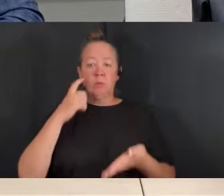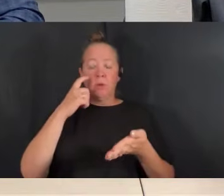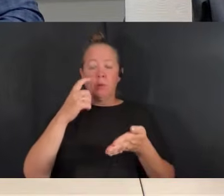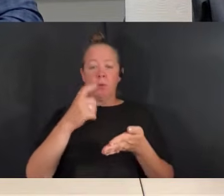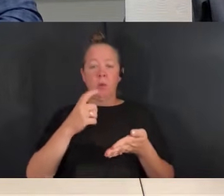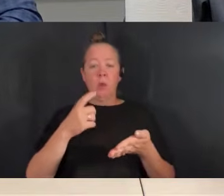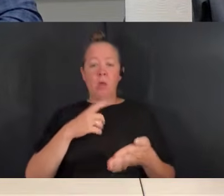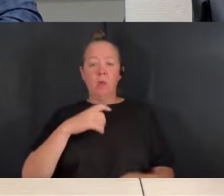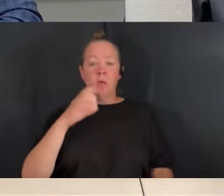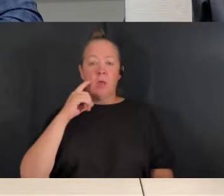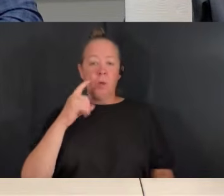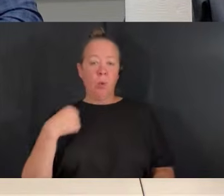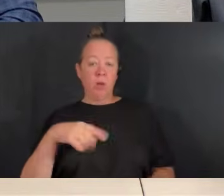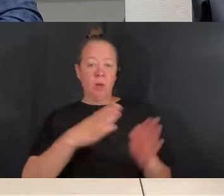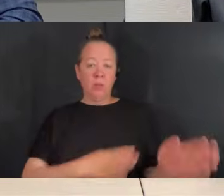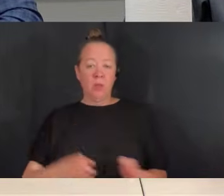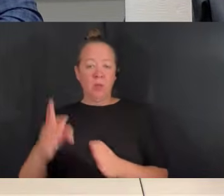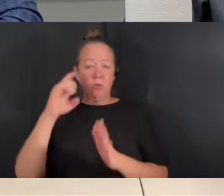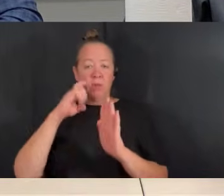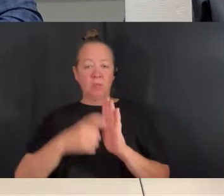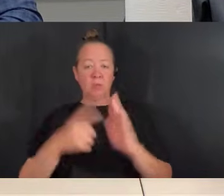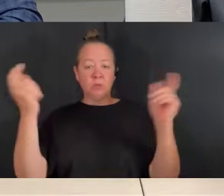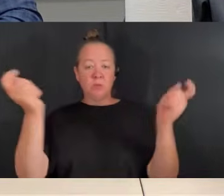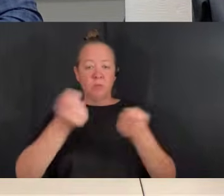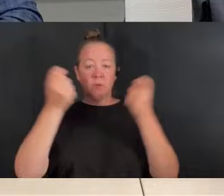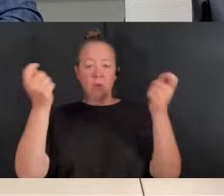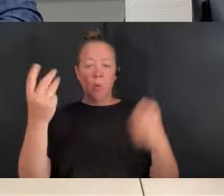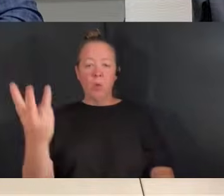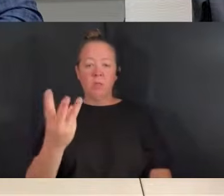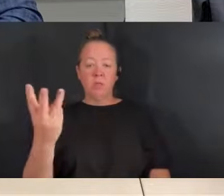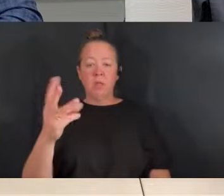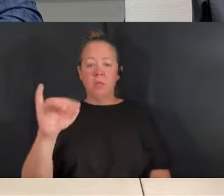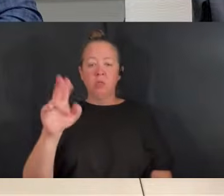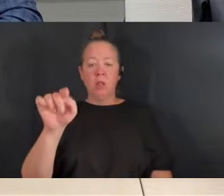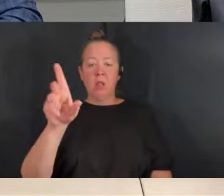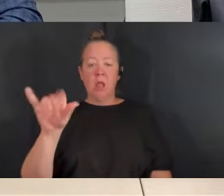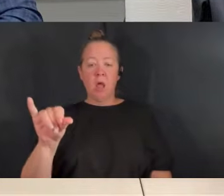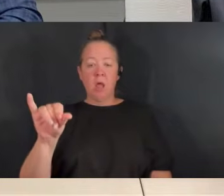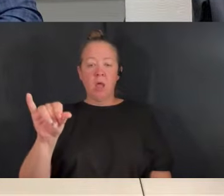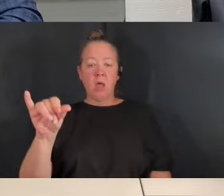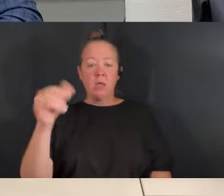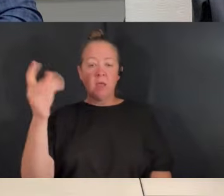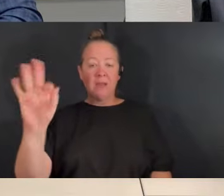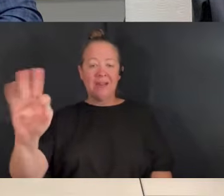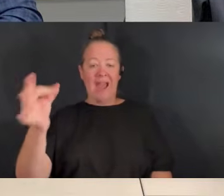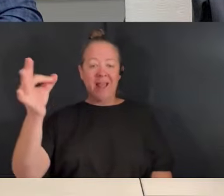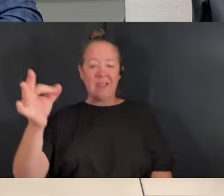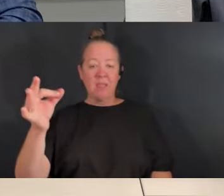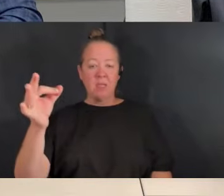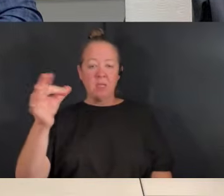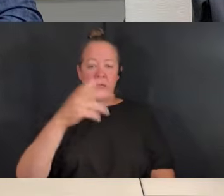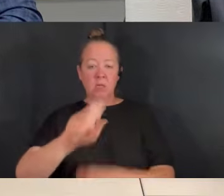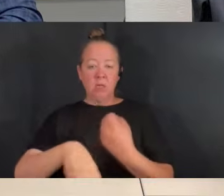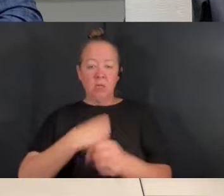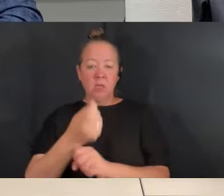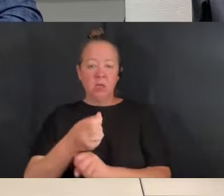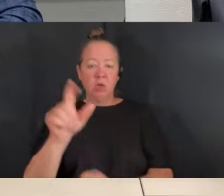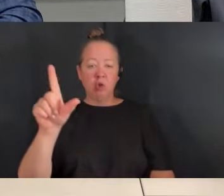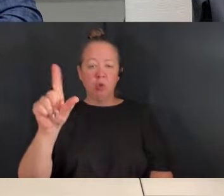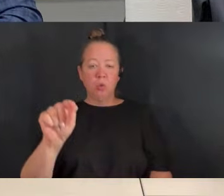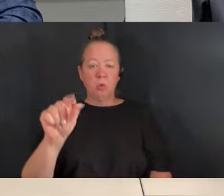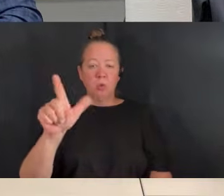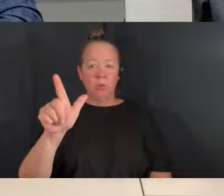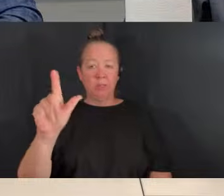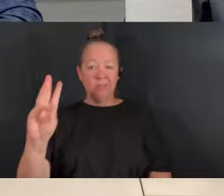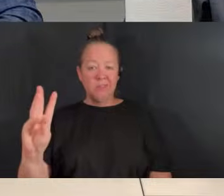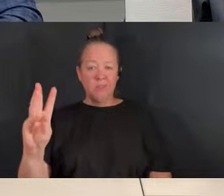9th, 2026 at 6:30 p.m. At this time, there are 18 honorees to be honored over